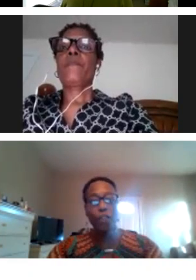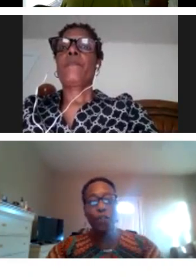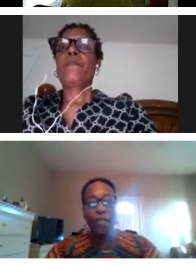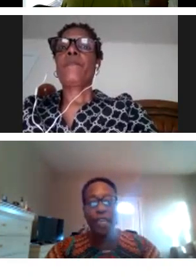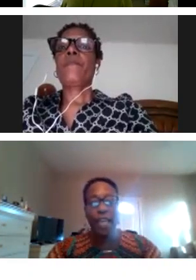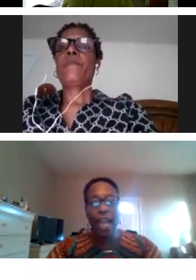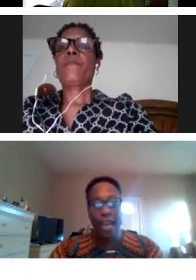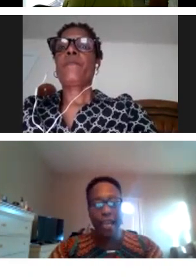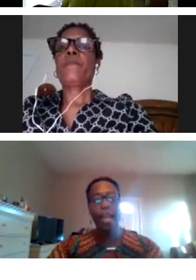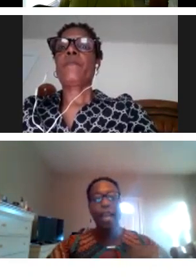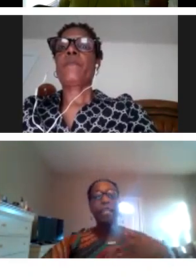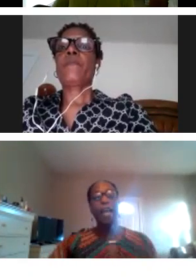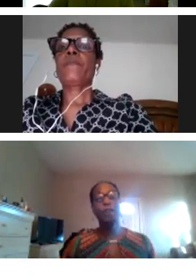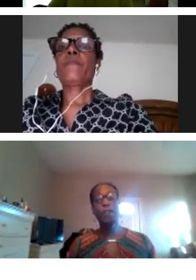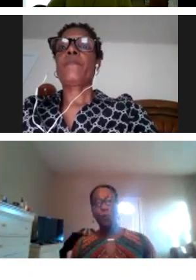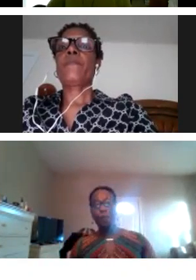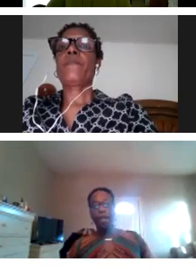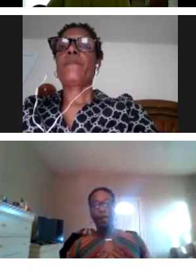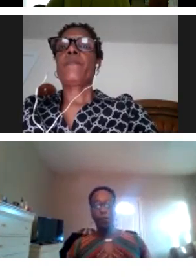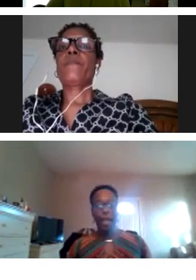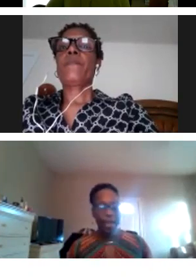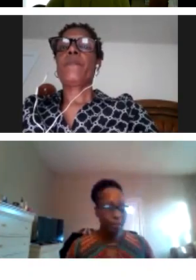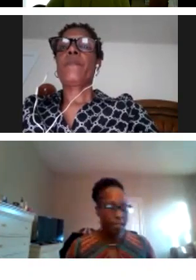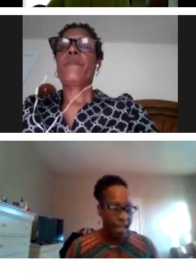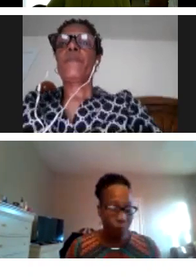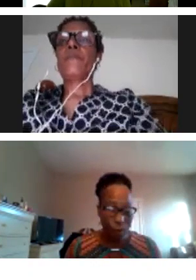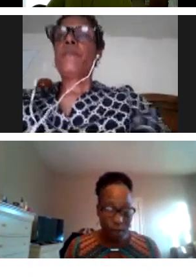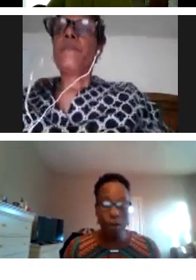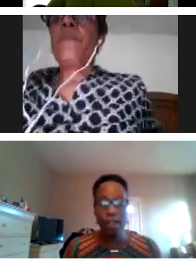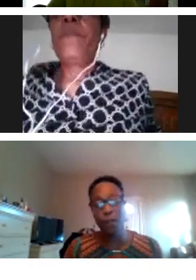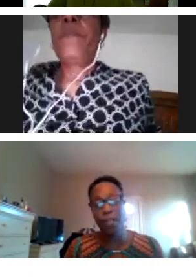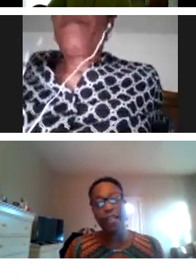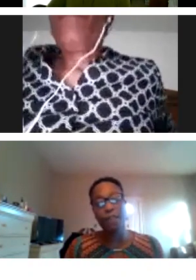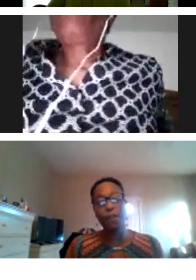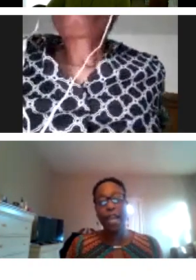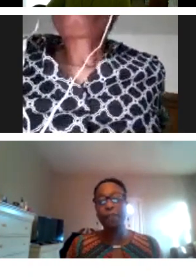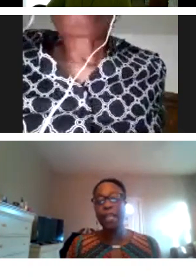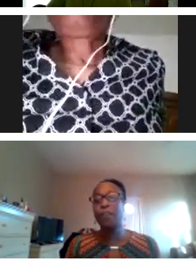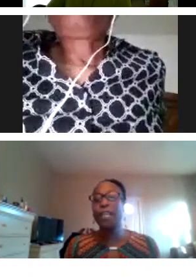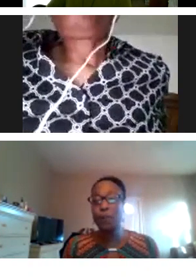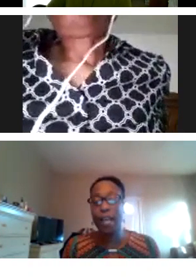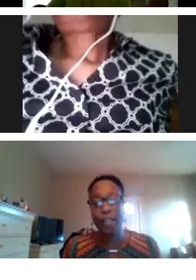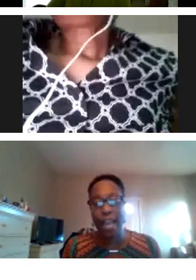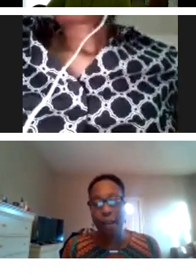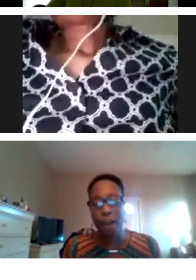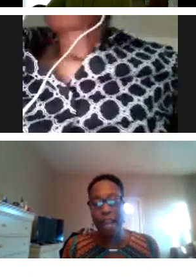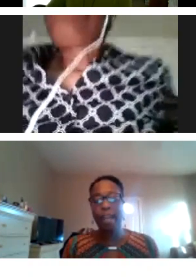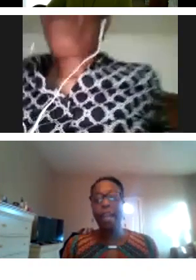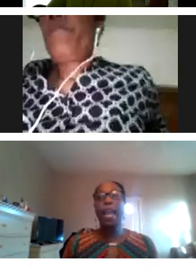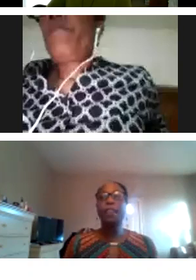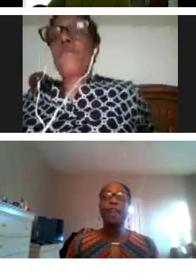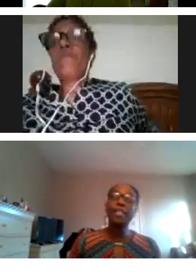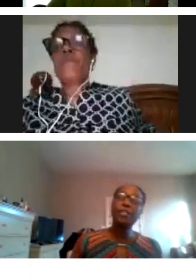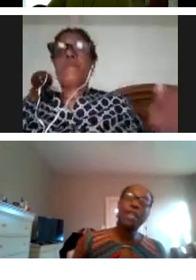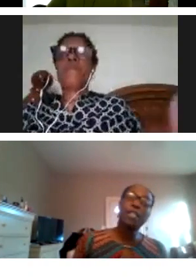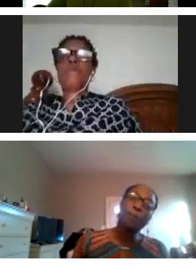were 28 diverse women who came together, women who were living with HIV who came together in 2008, right?